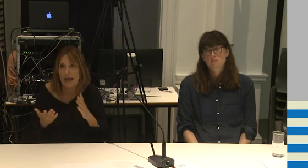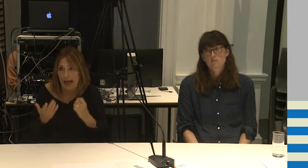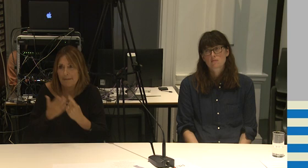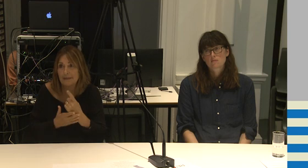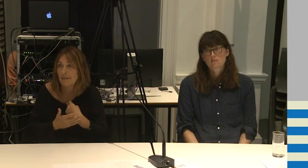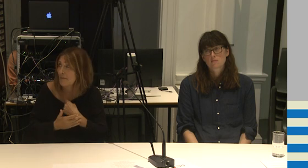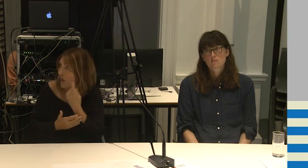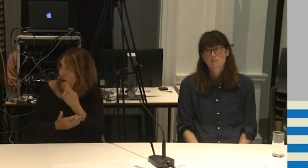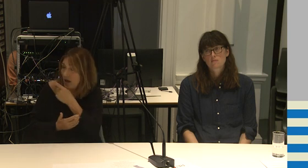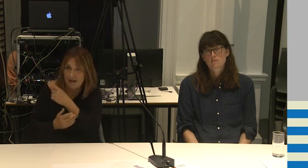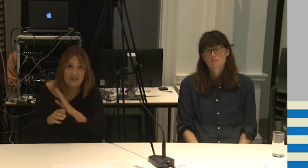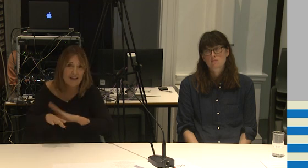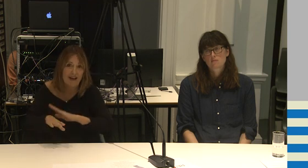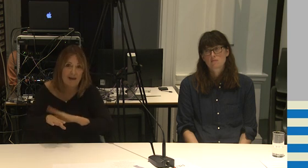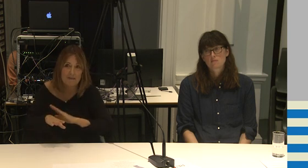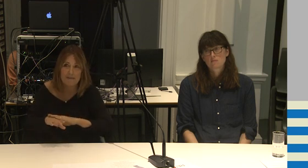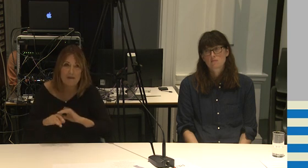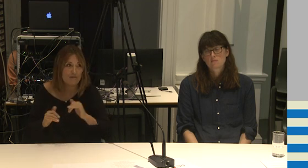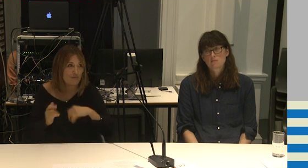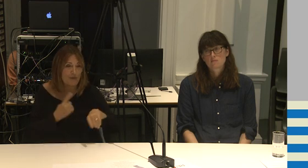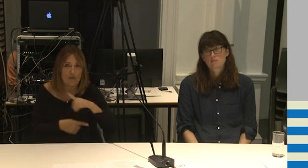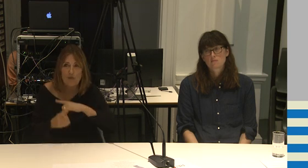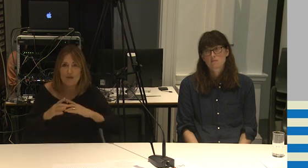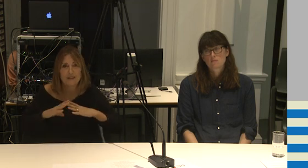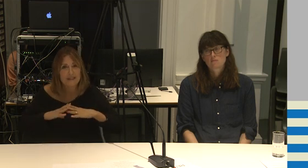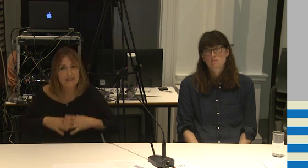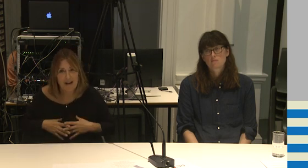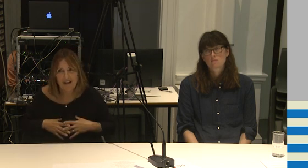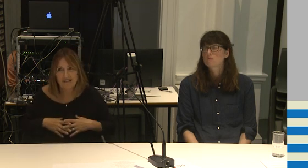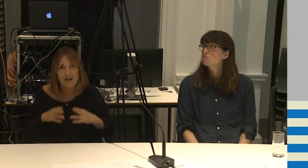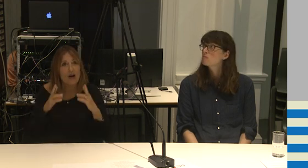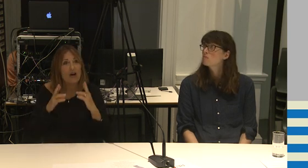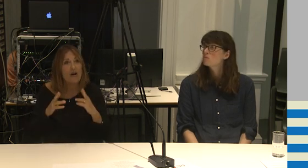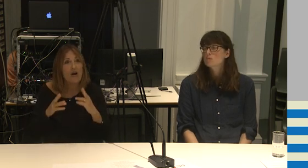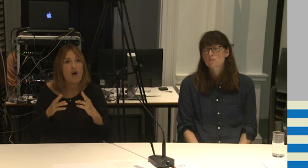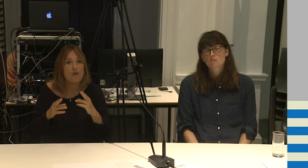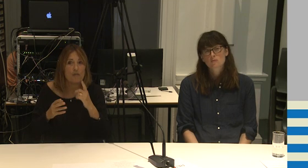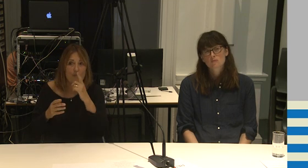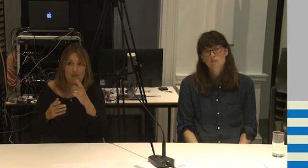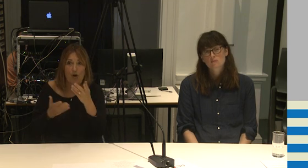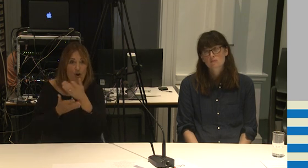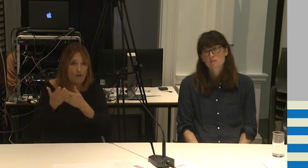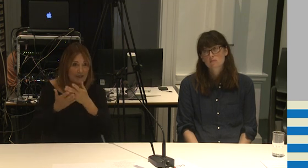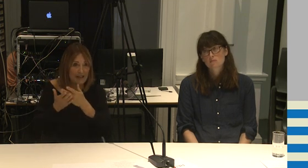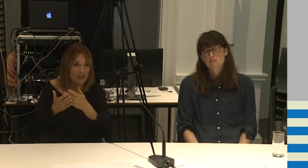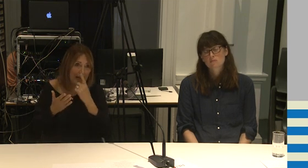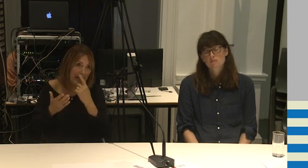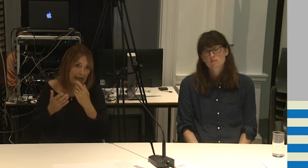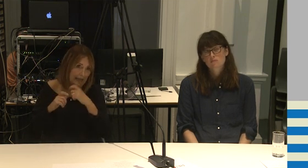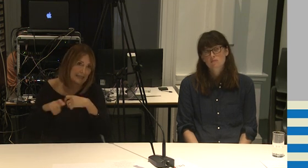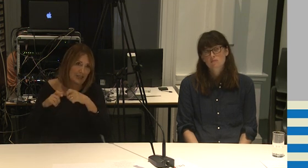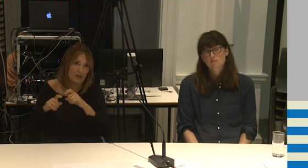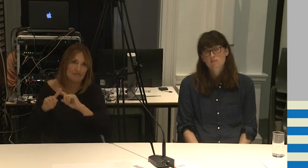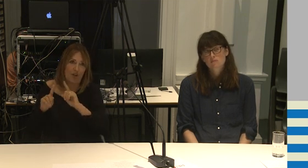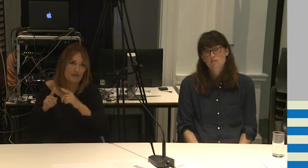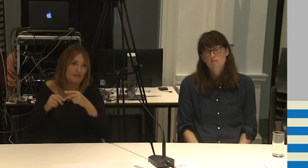that everyone's probably quite tired, but I hope that the conversation continues in many forms, and I